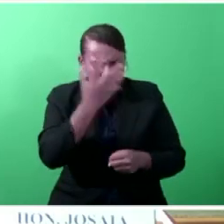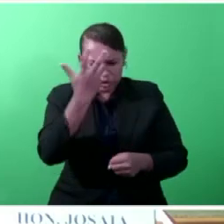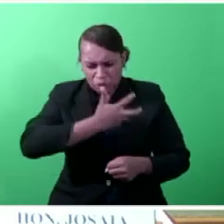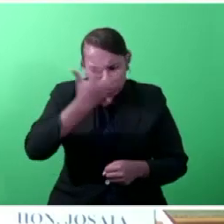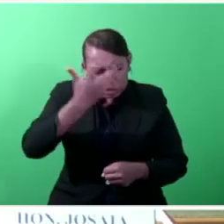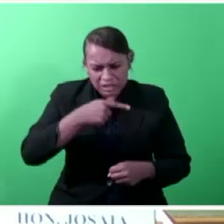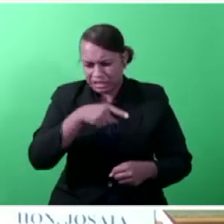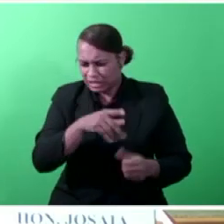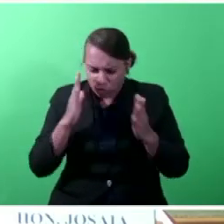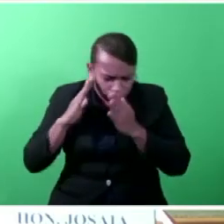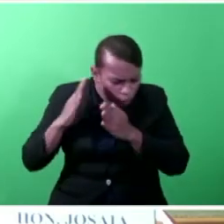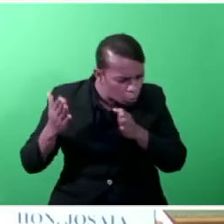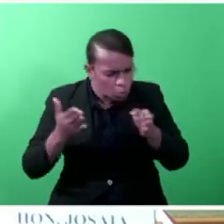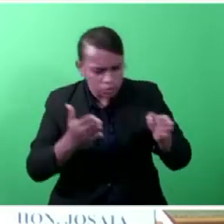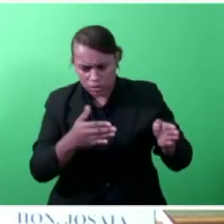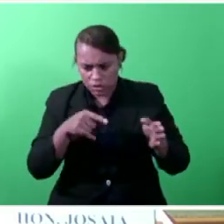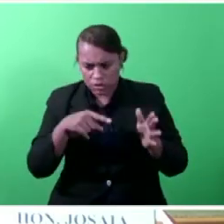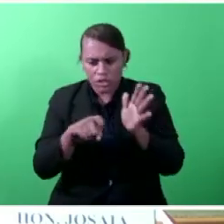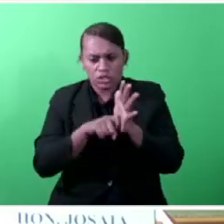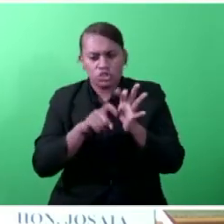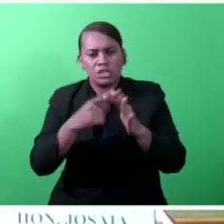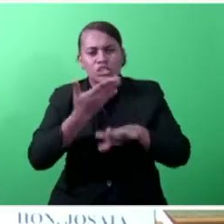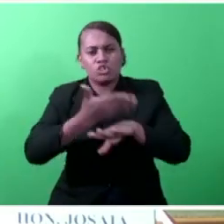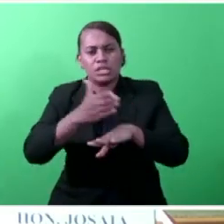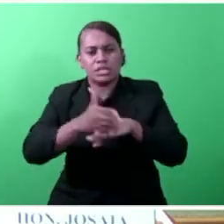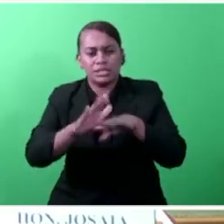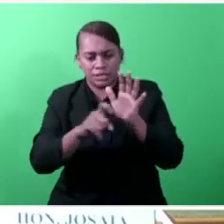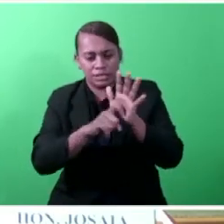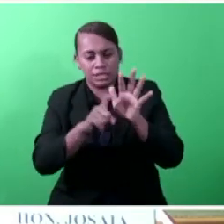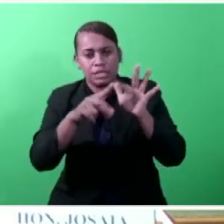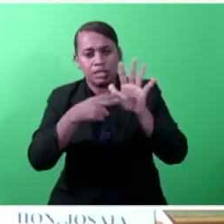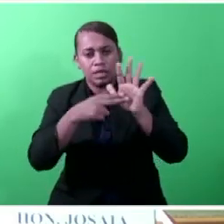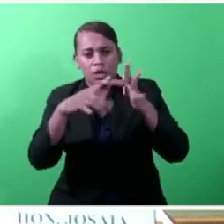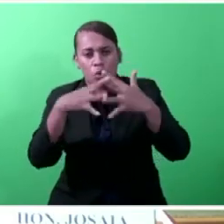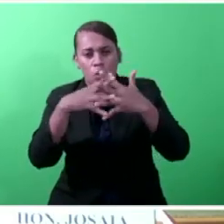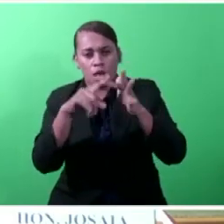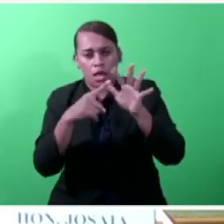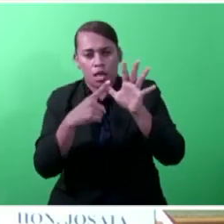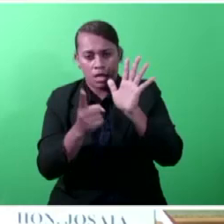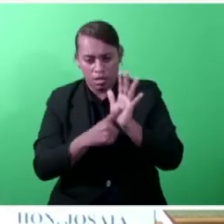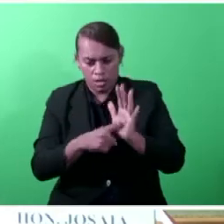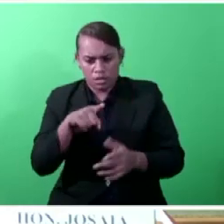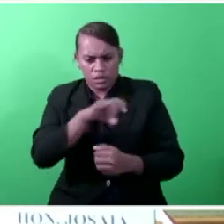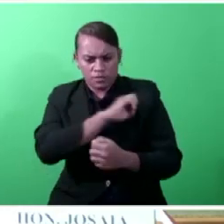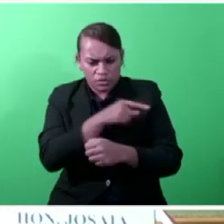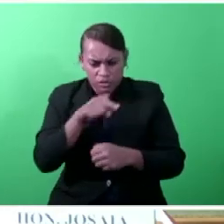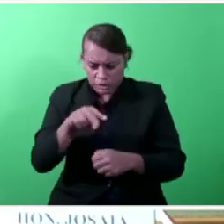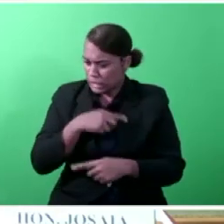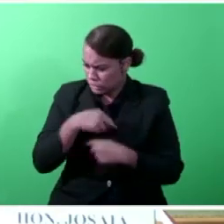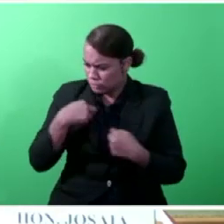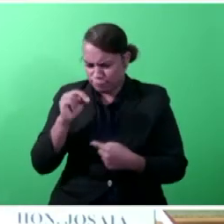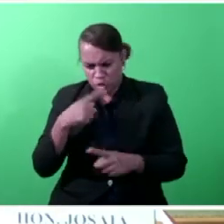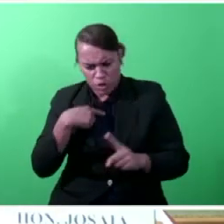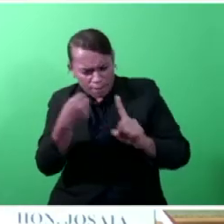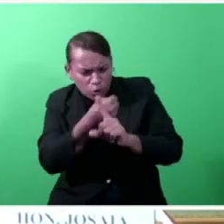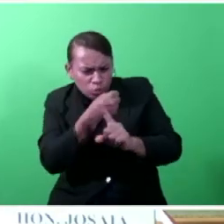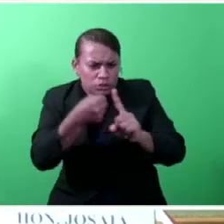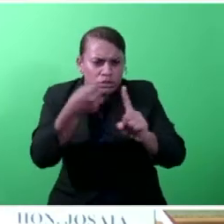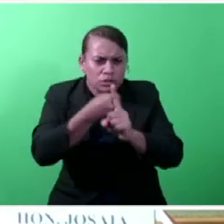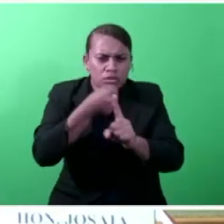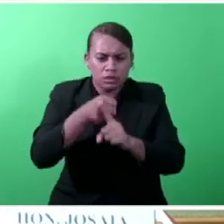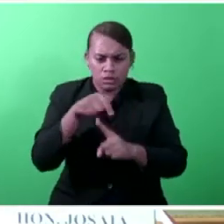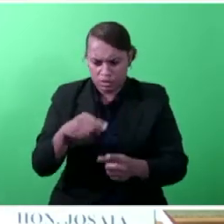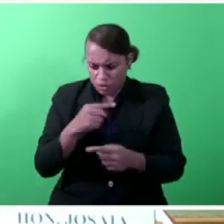we have led from the front, as the Honourable Prime Minister said on a number of occasions, that notwithstanding the fact that our carbon footprint is almost